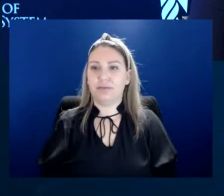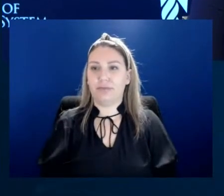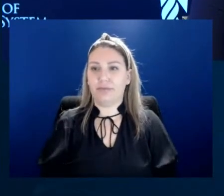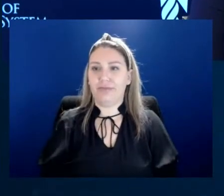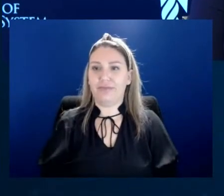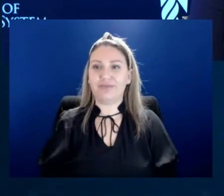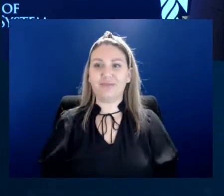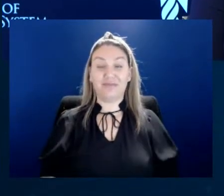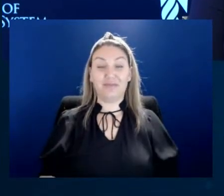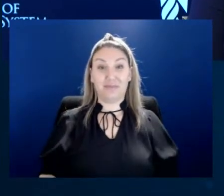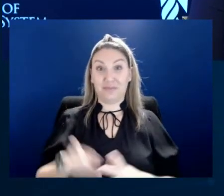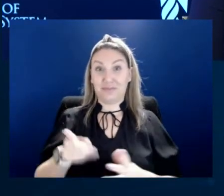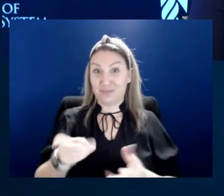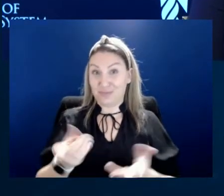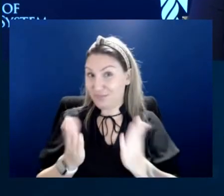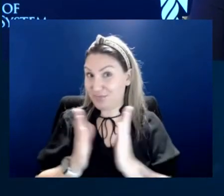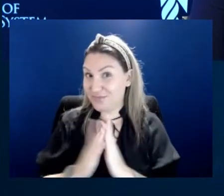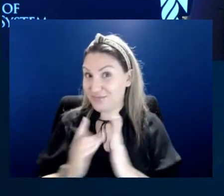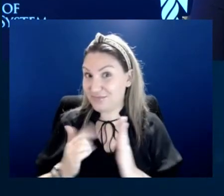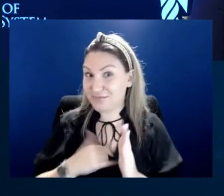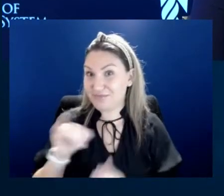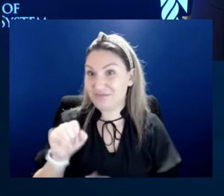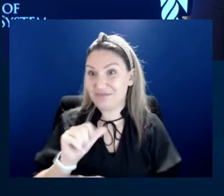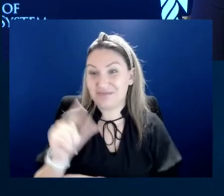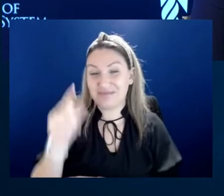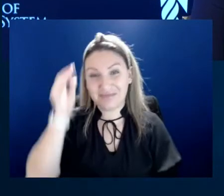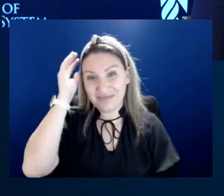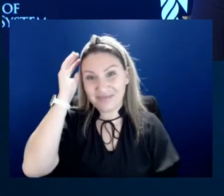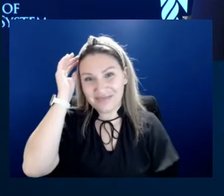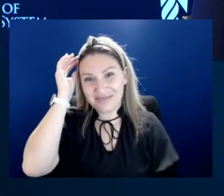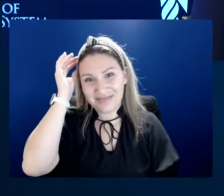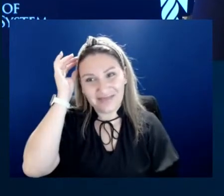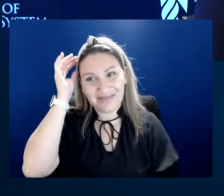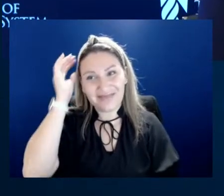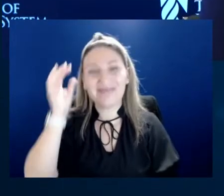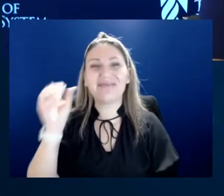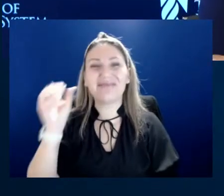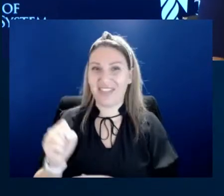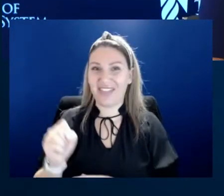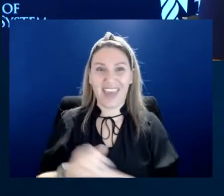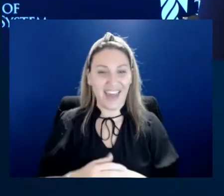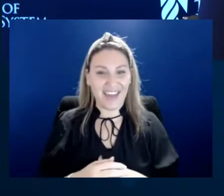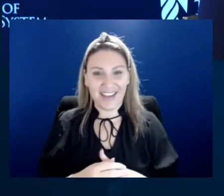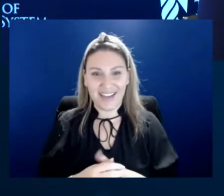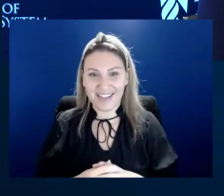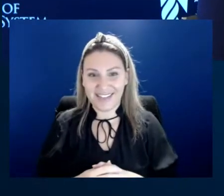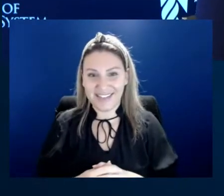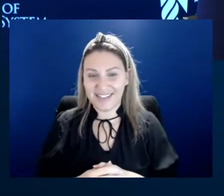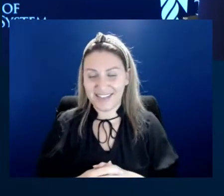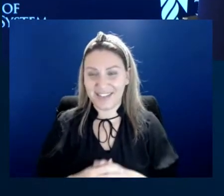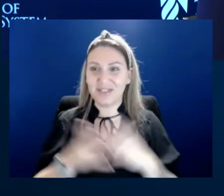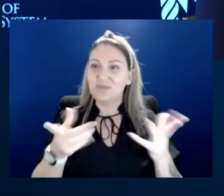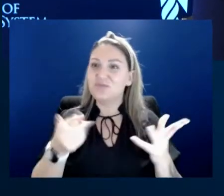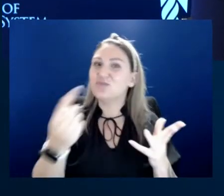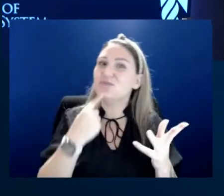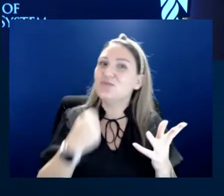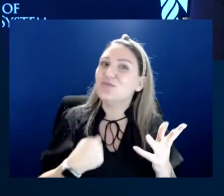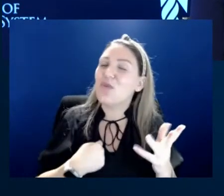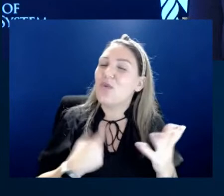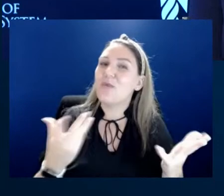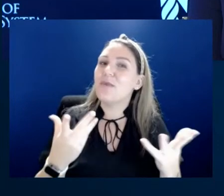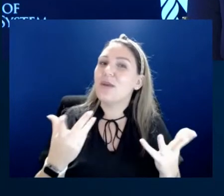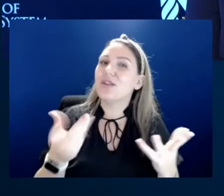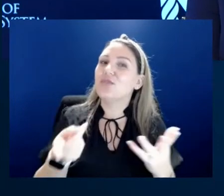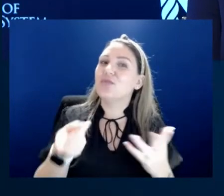Now, are you asking me, Jill? Yes, or is there yes. Dr. Morsh, okay. what are you being told that they need? What are you being asked